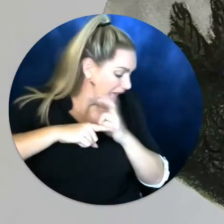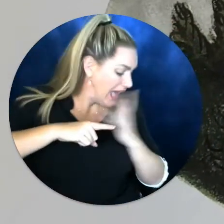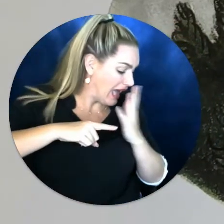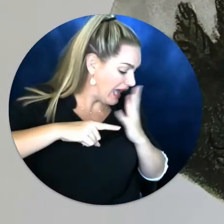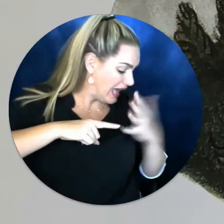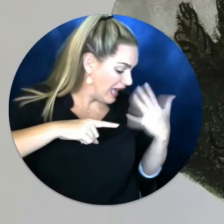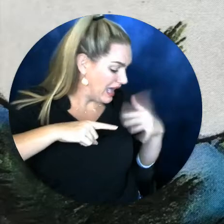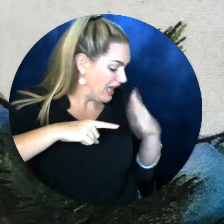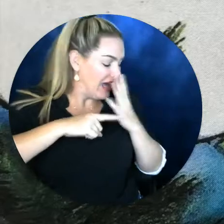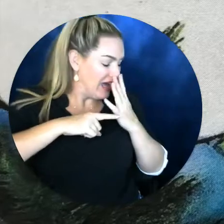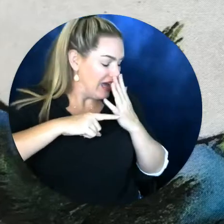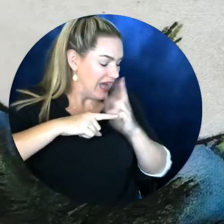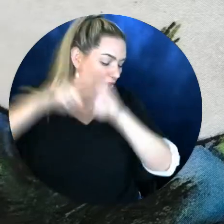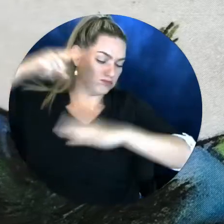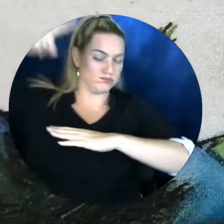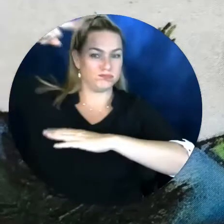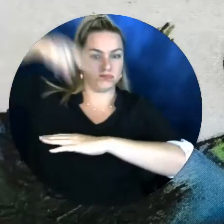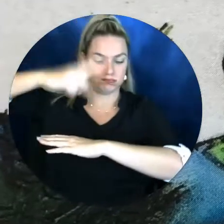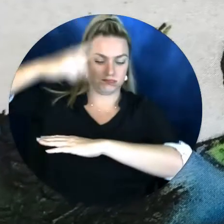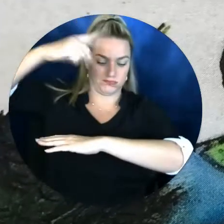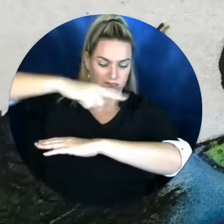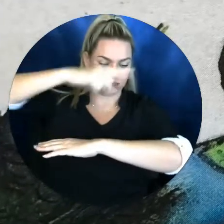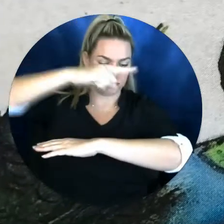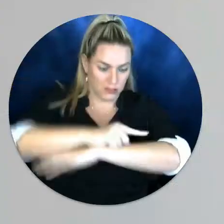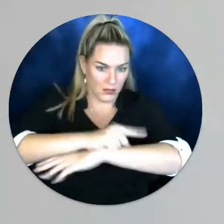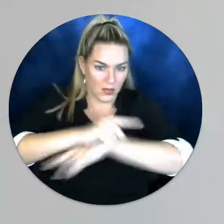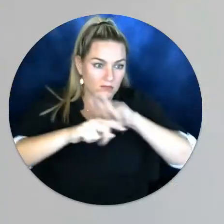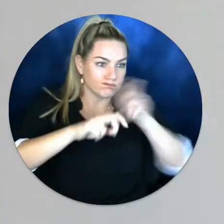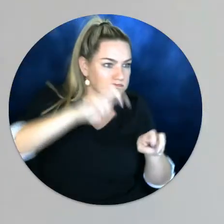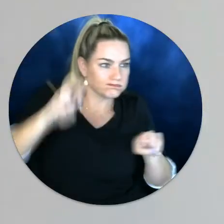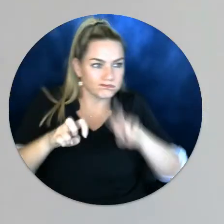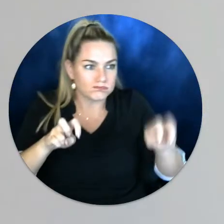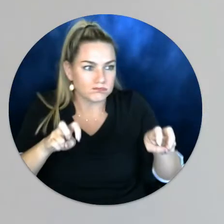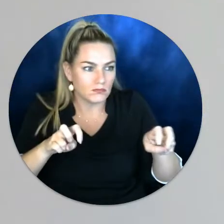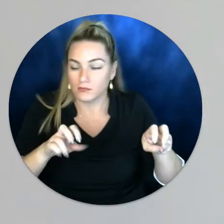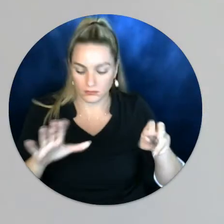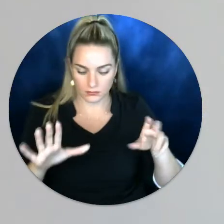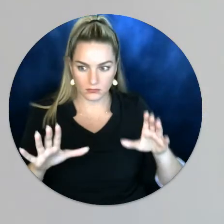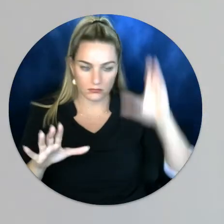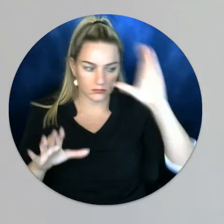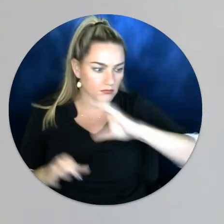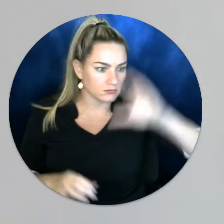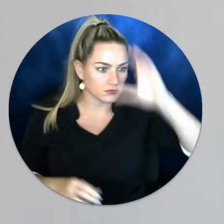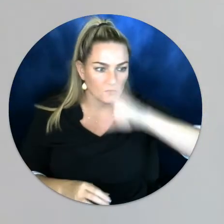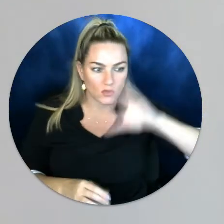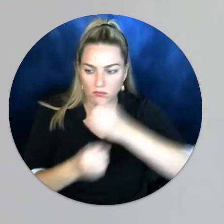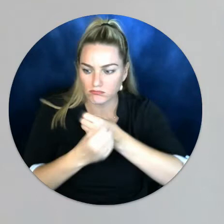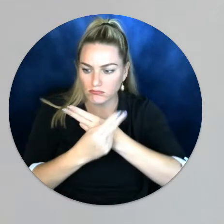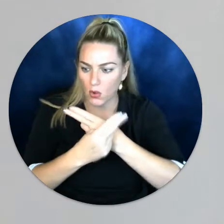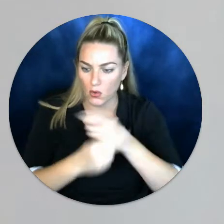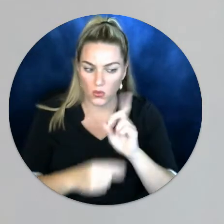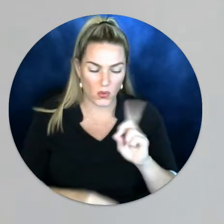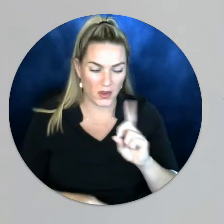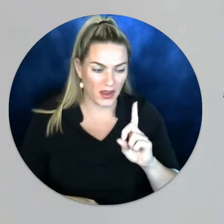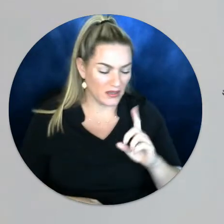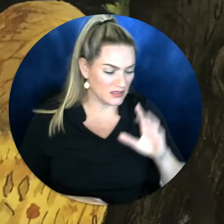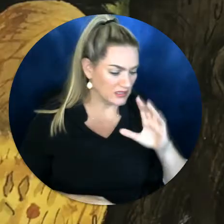"Down!" cried the witch, and they flew to the ground. They searched for the bow, but no bow could be